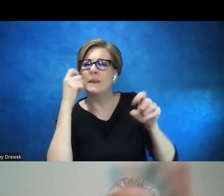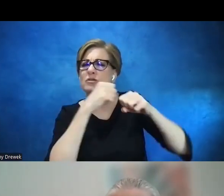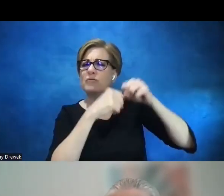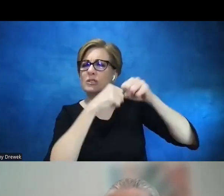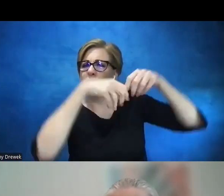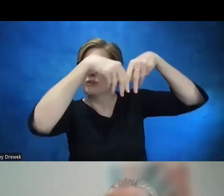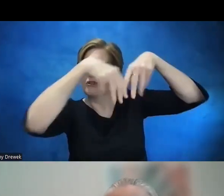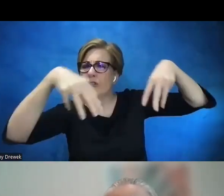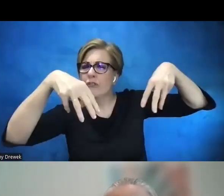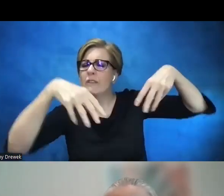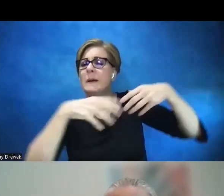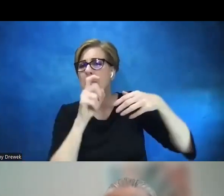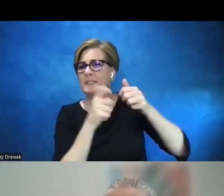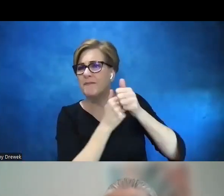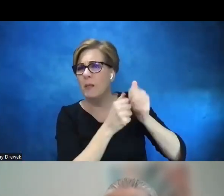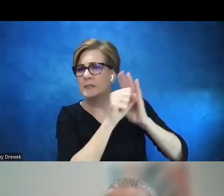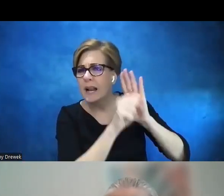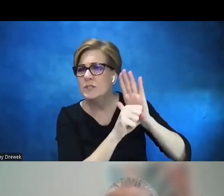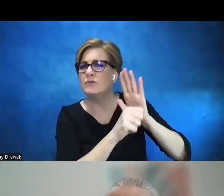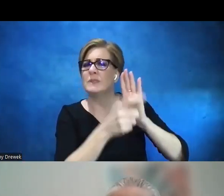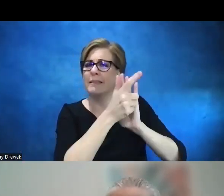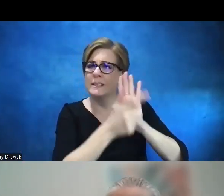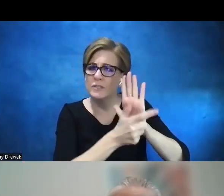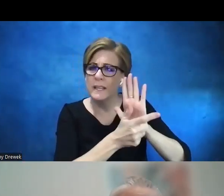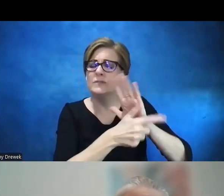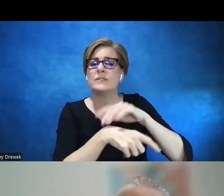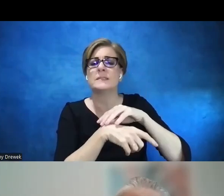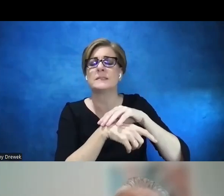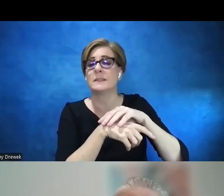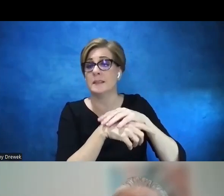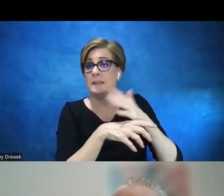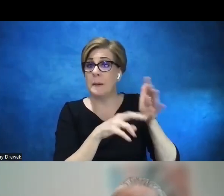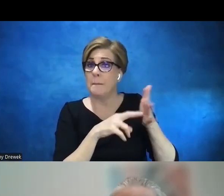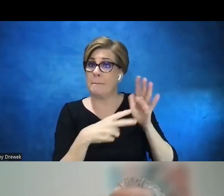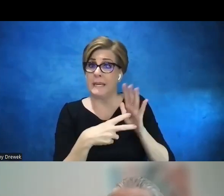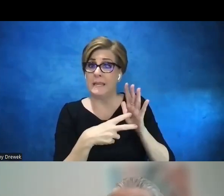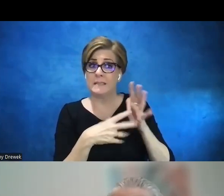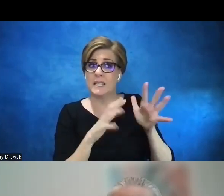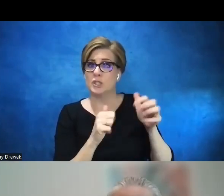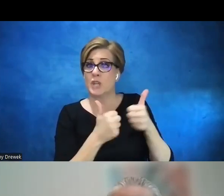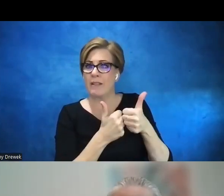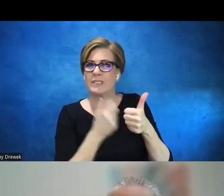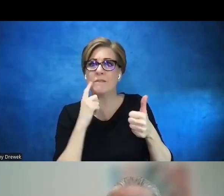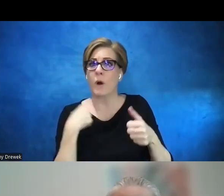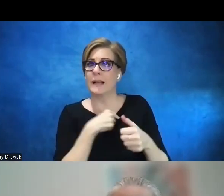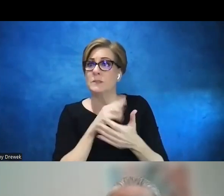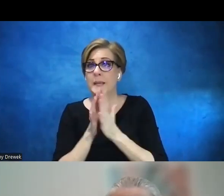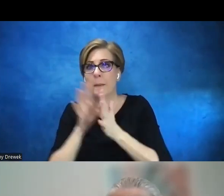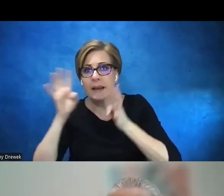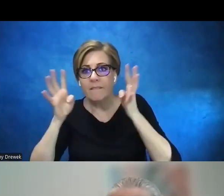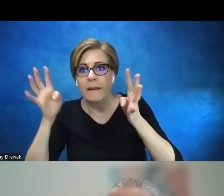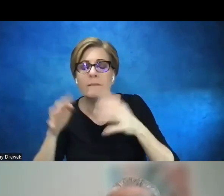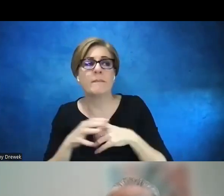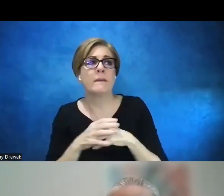are statutes that have to be followed, regulations that have to be followed. This can make it very difficult to be innovative, very difficult to